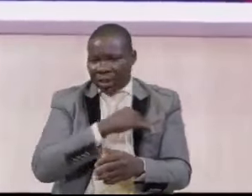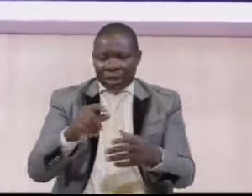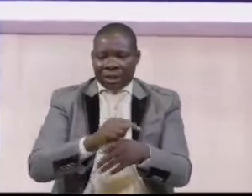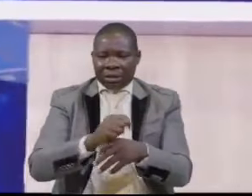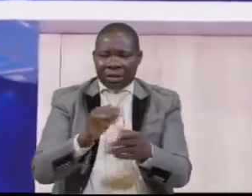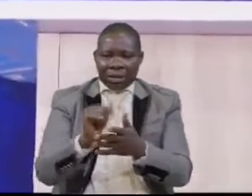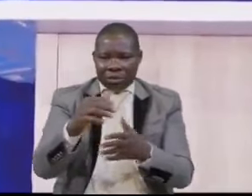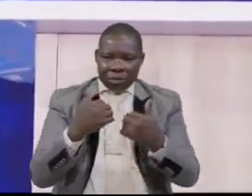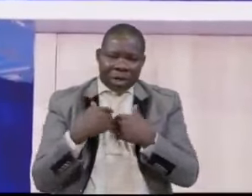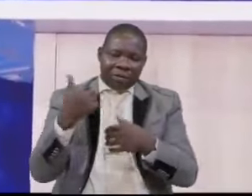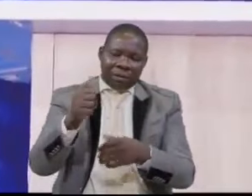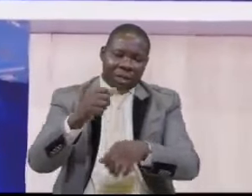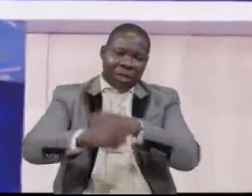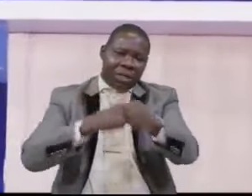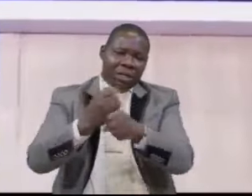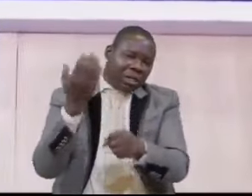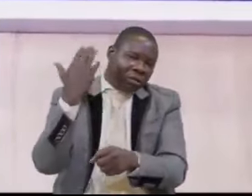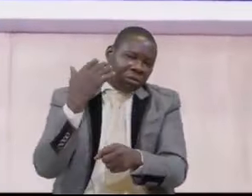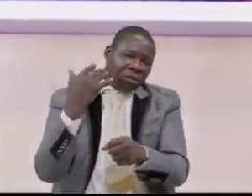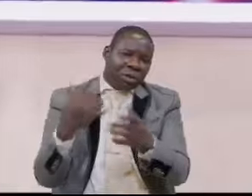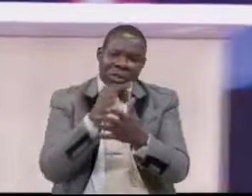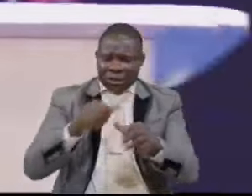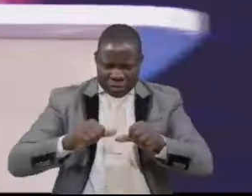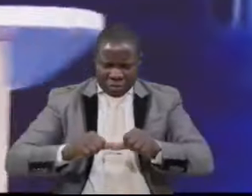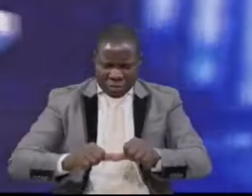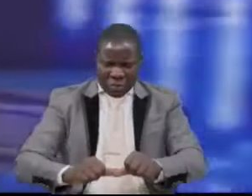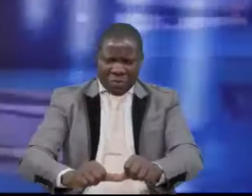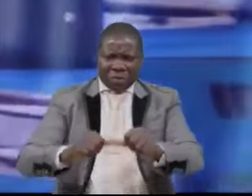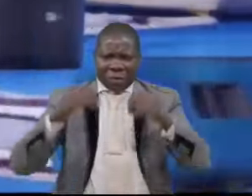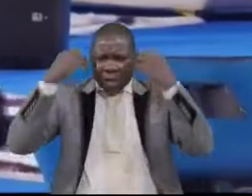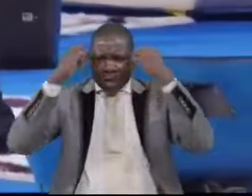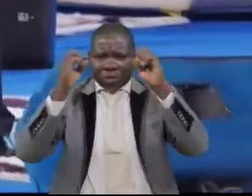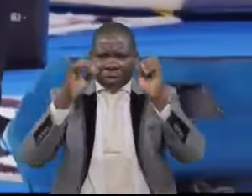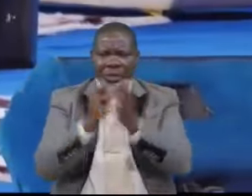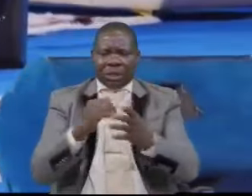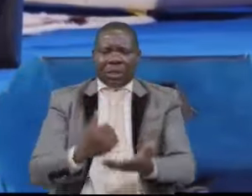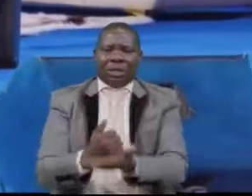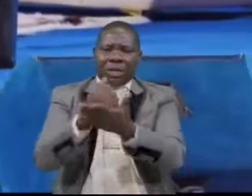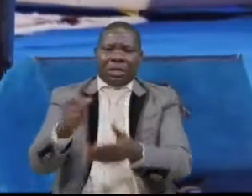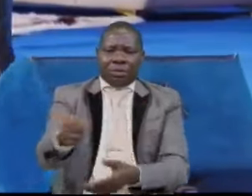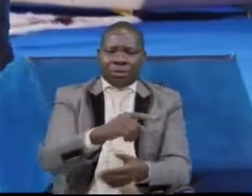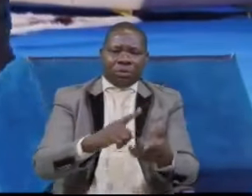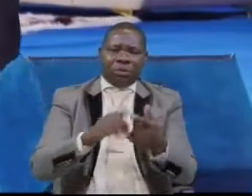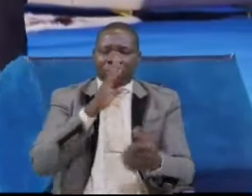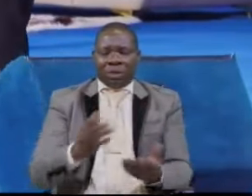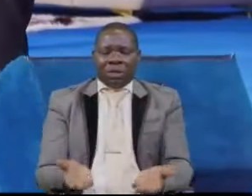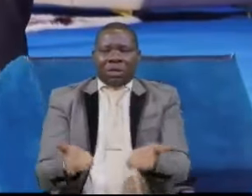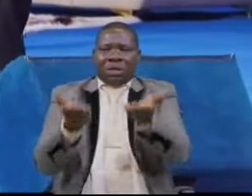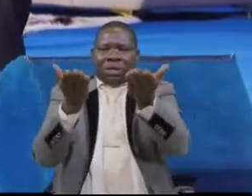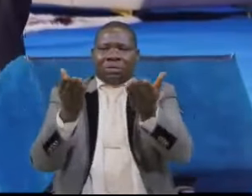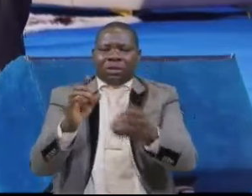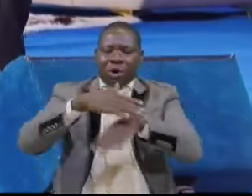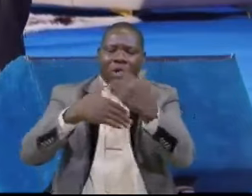ago. It's the continual education that helps you to be elevated all the time.